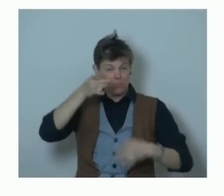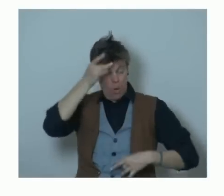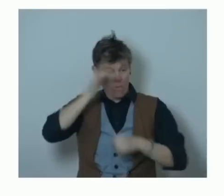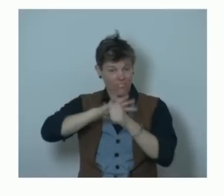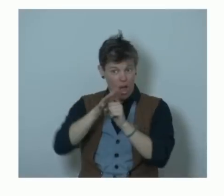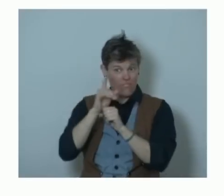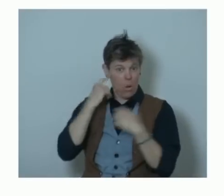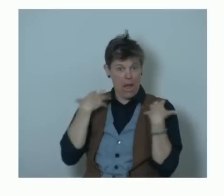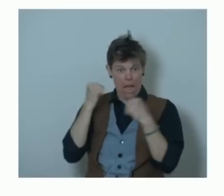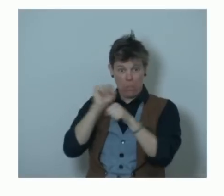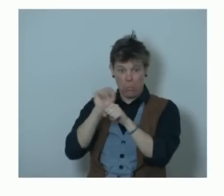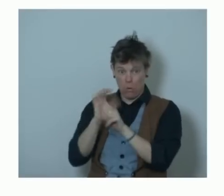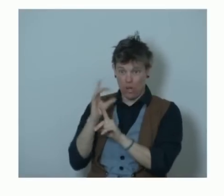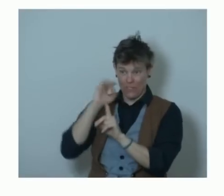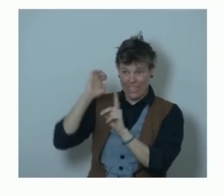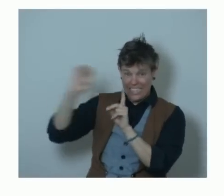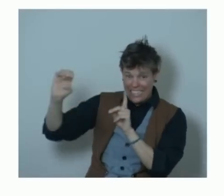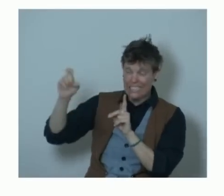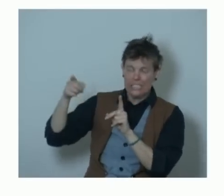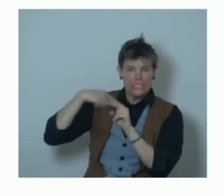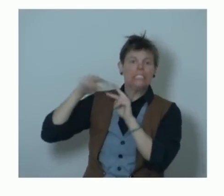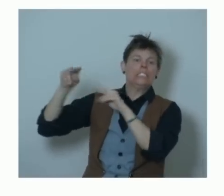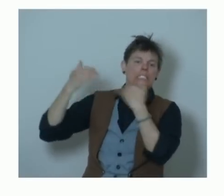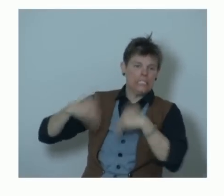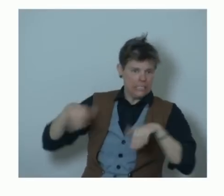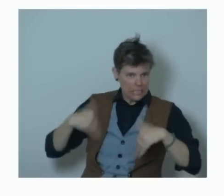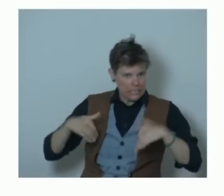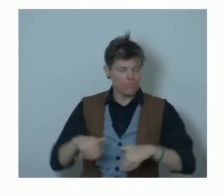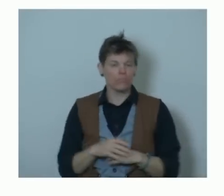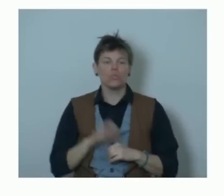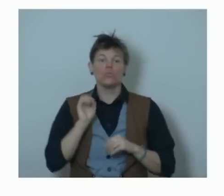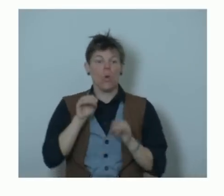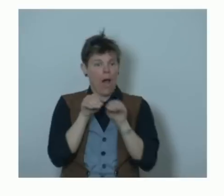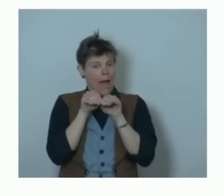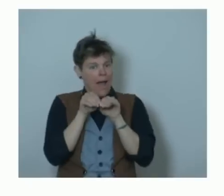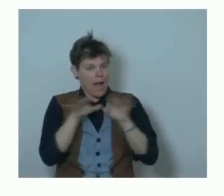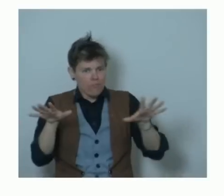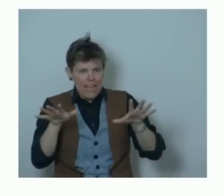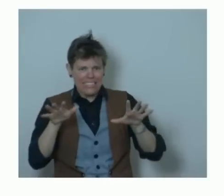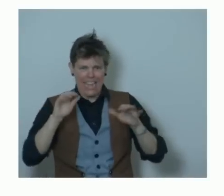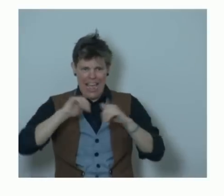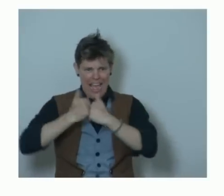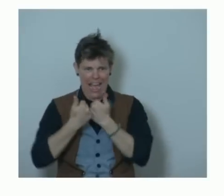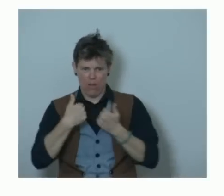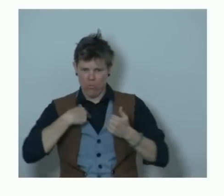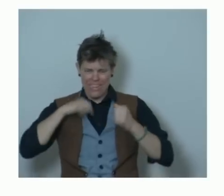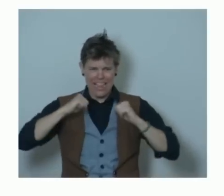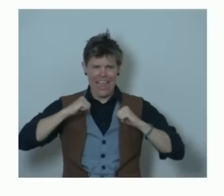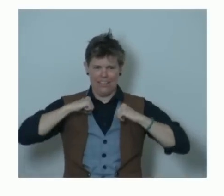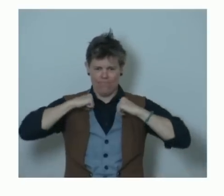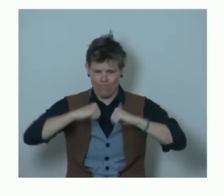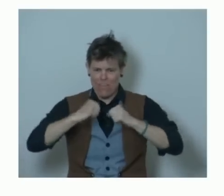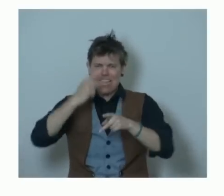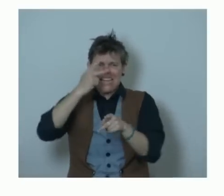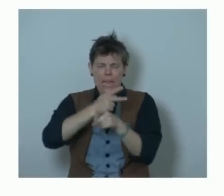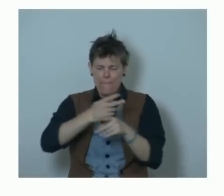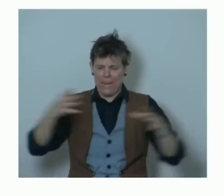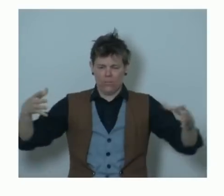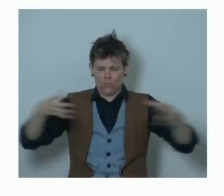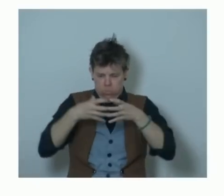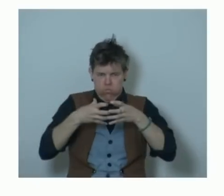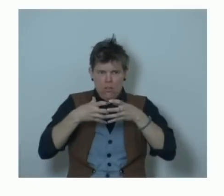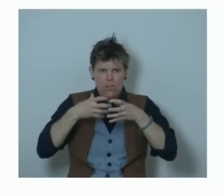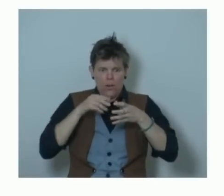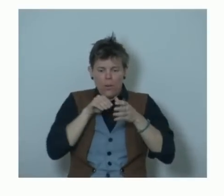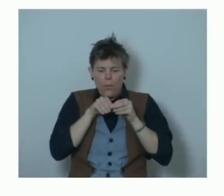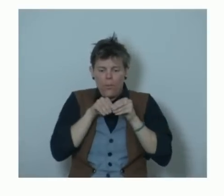testing, and number 2, an outbreak containment plan. This is an extension of what Secretary Kunkel was talking about with surveillance testing, but if there's a new area where